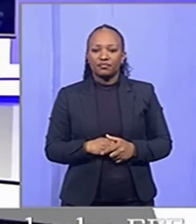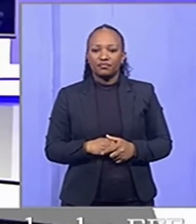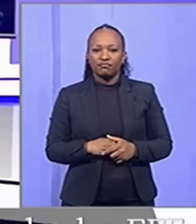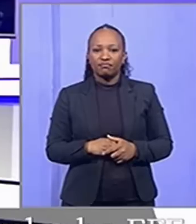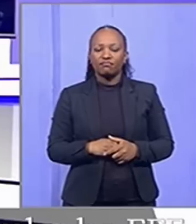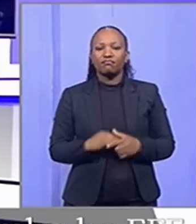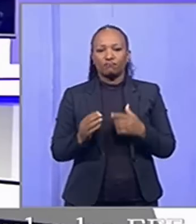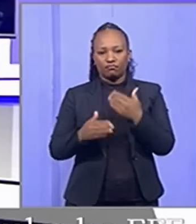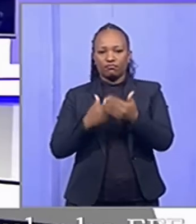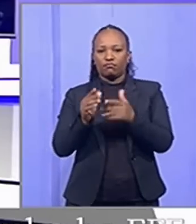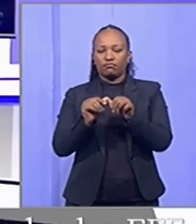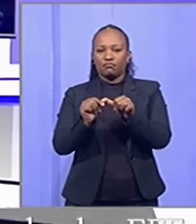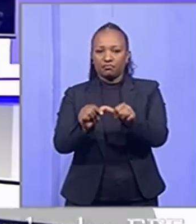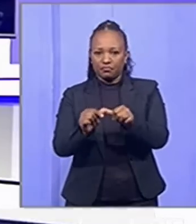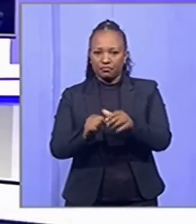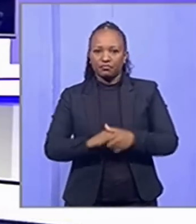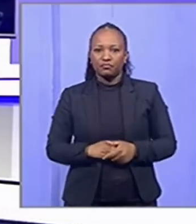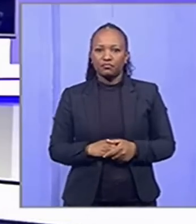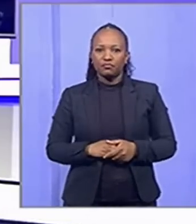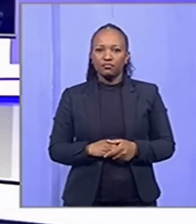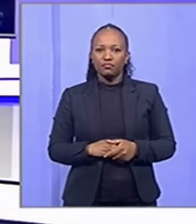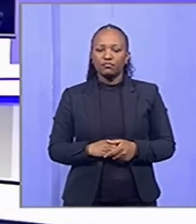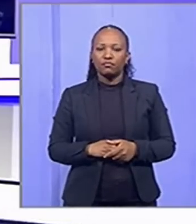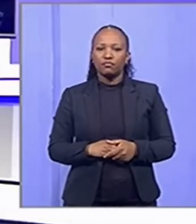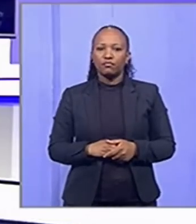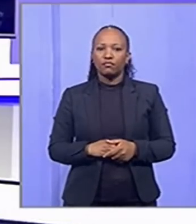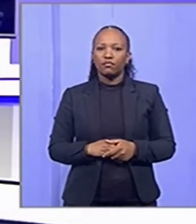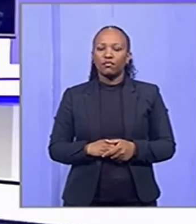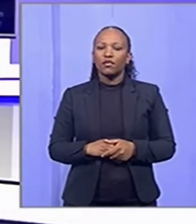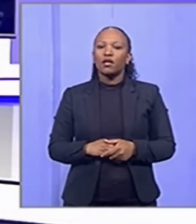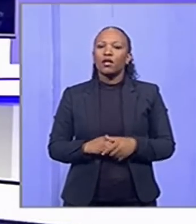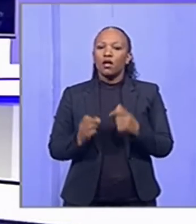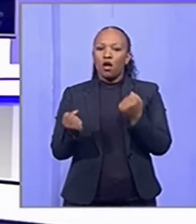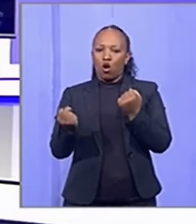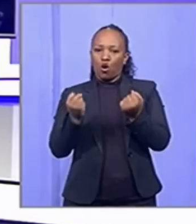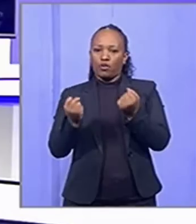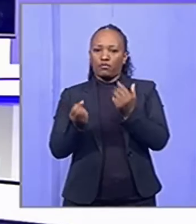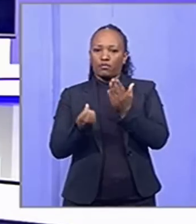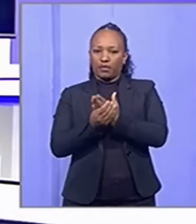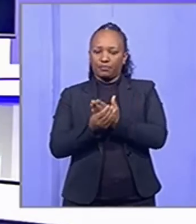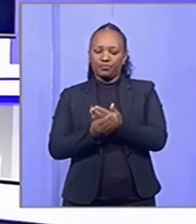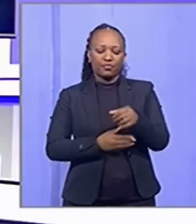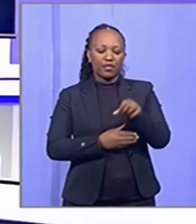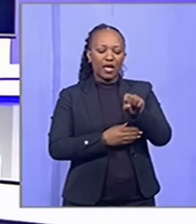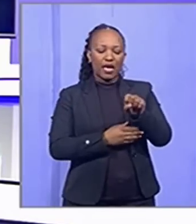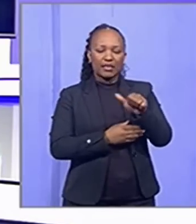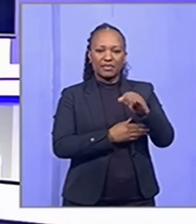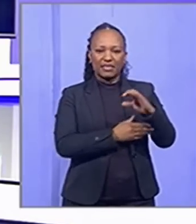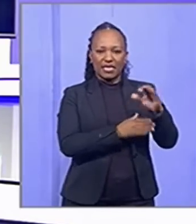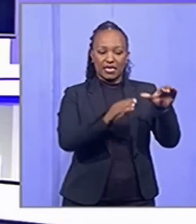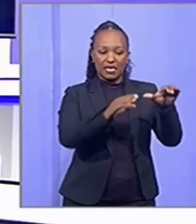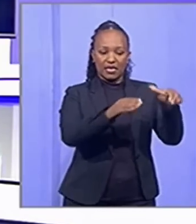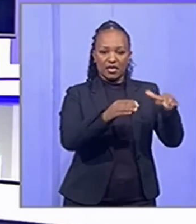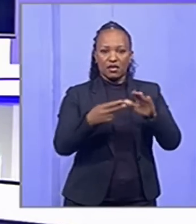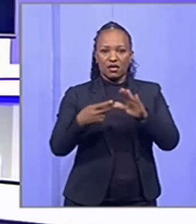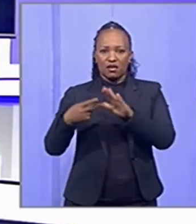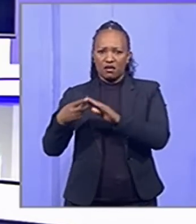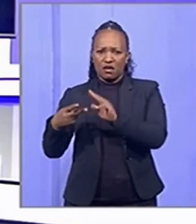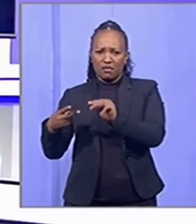re hatela pele nyewe e pakeng tsa SABC le mokga wa Umkhondo wesizwe